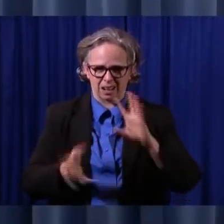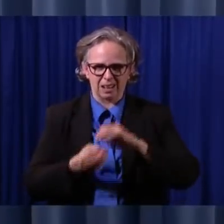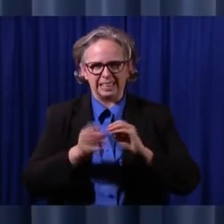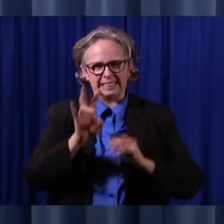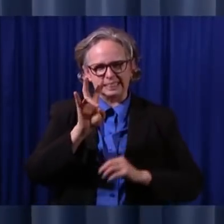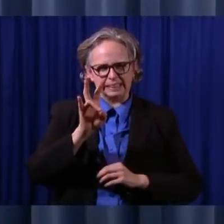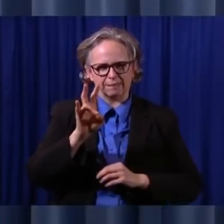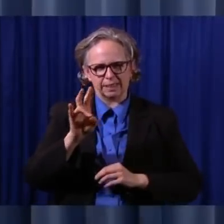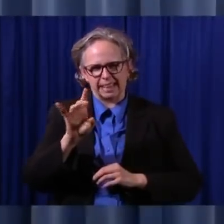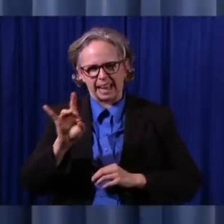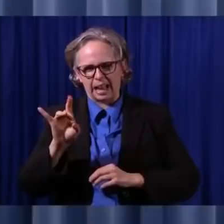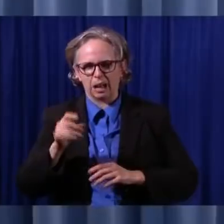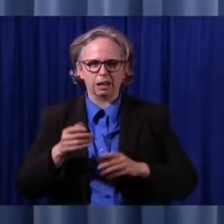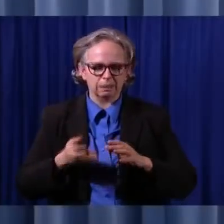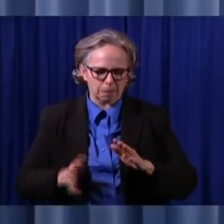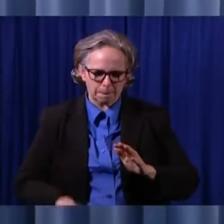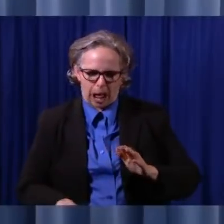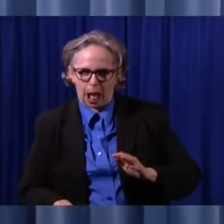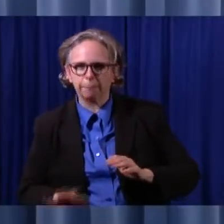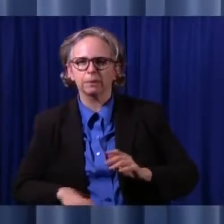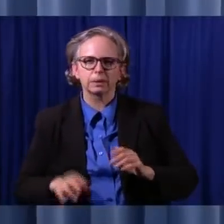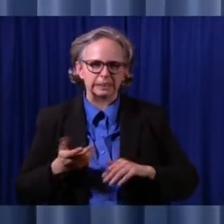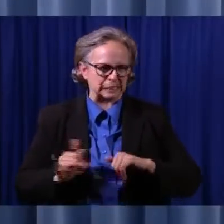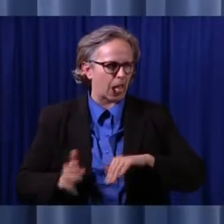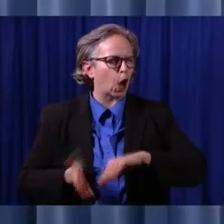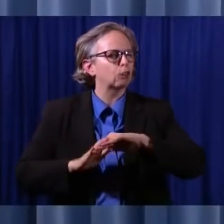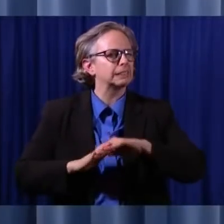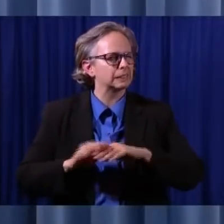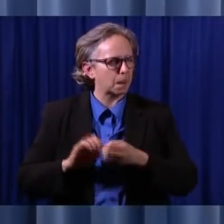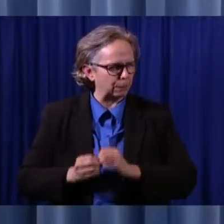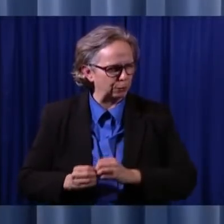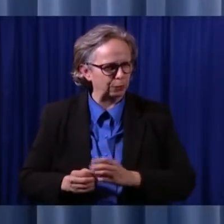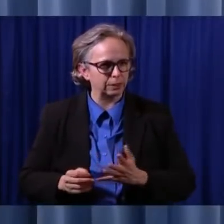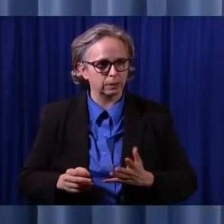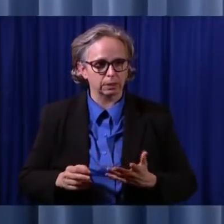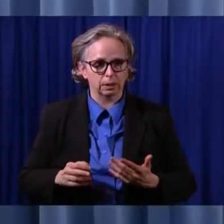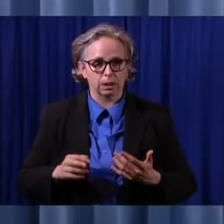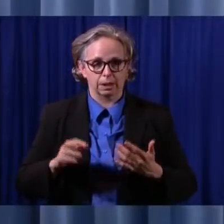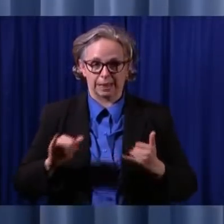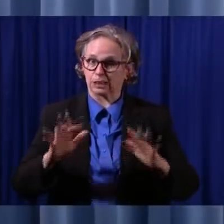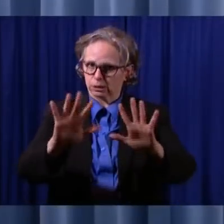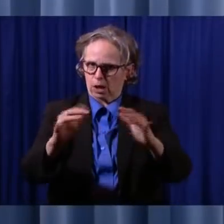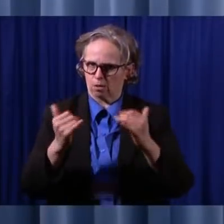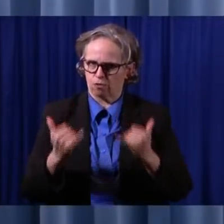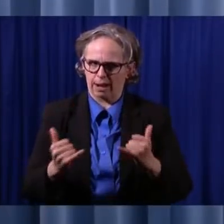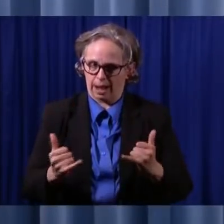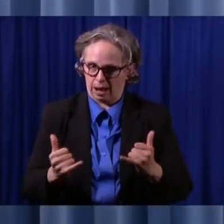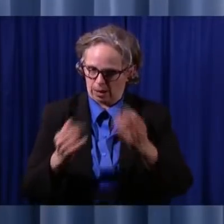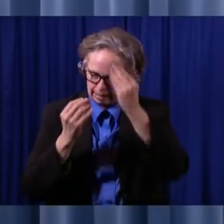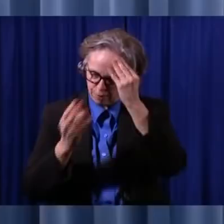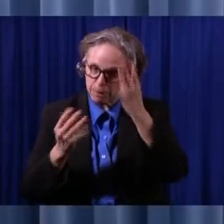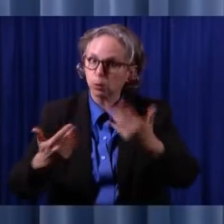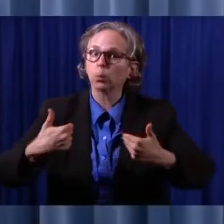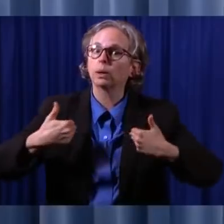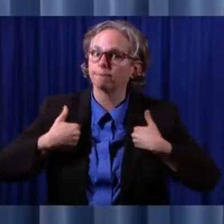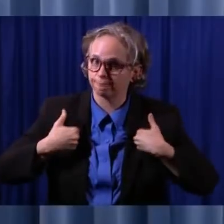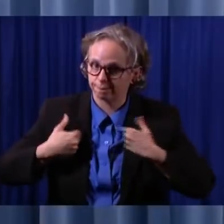in cases. So that's where we are today, and what I intend to do is at least once a